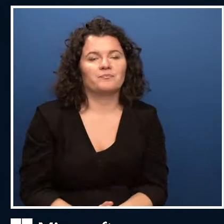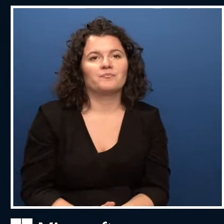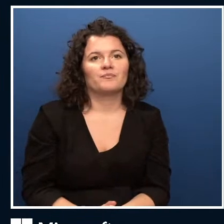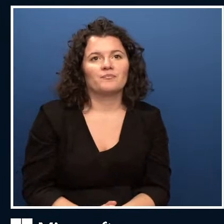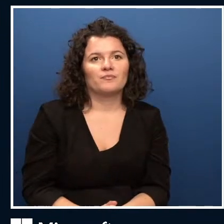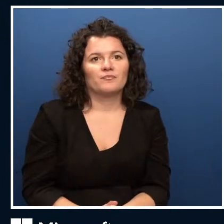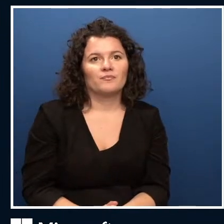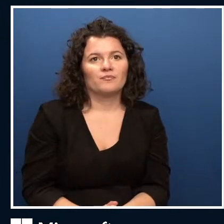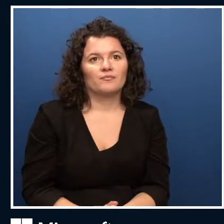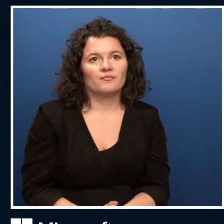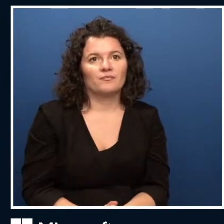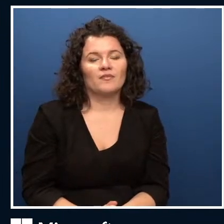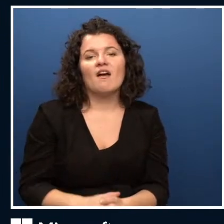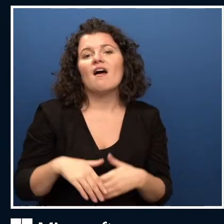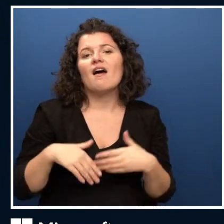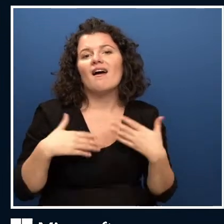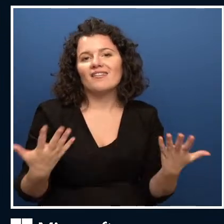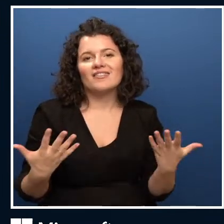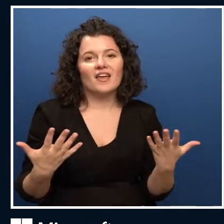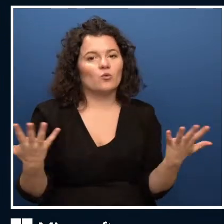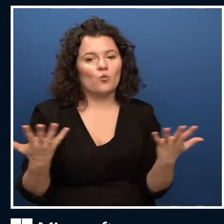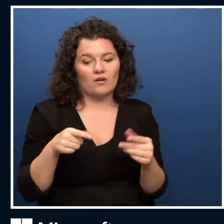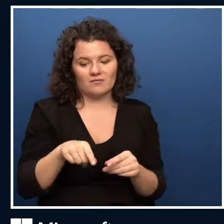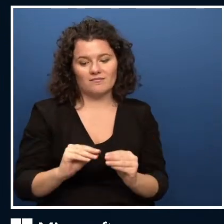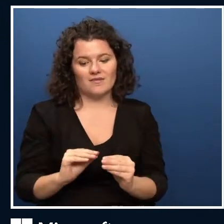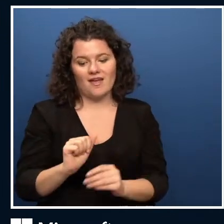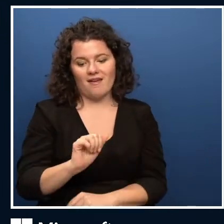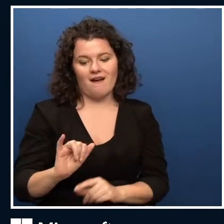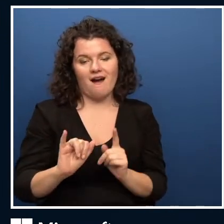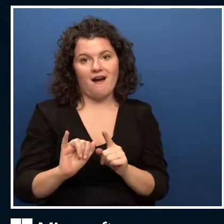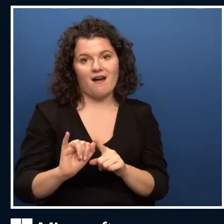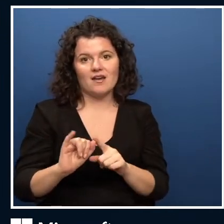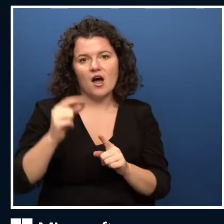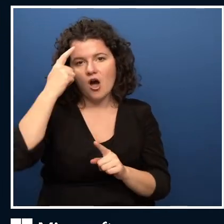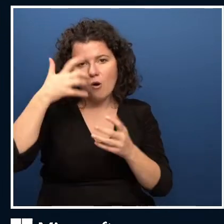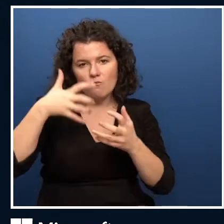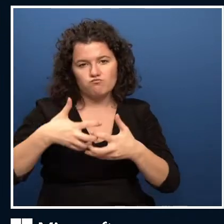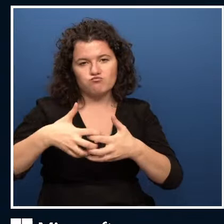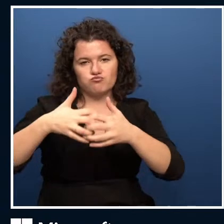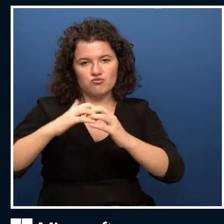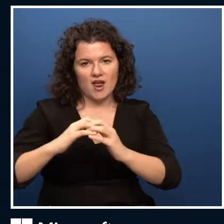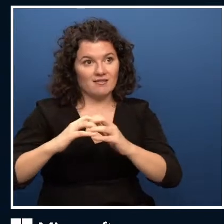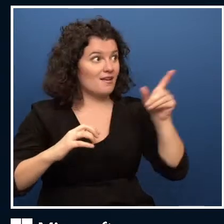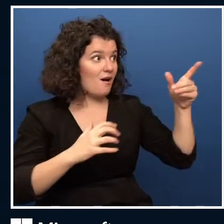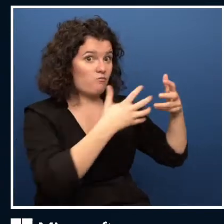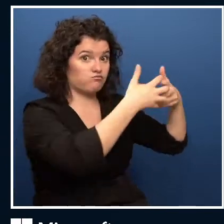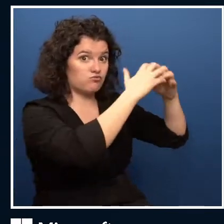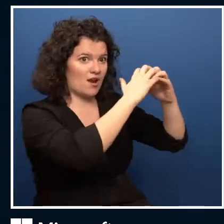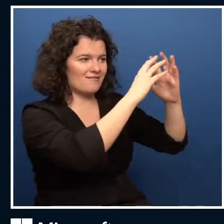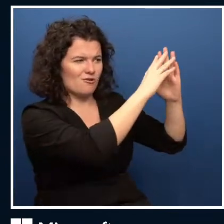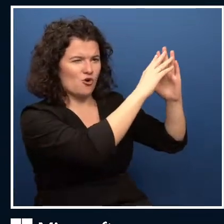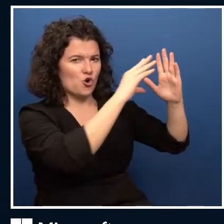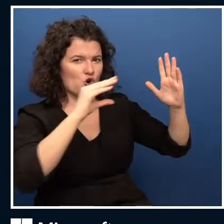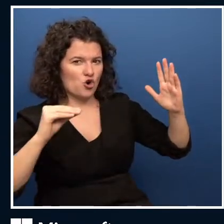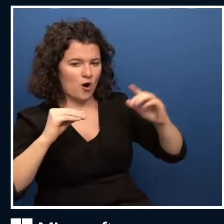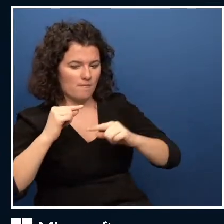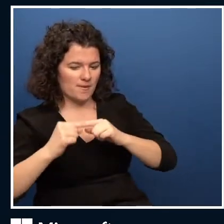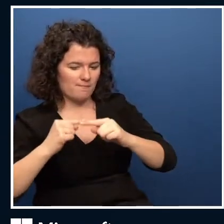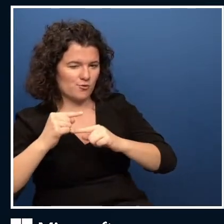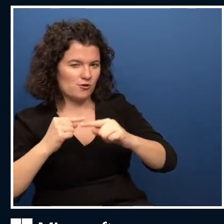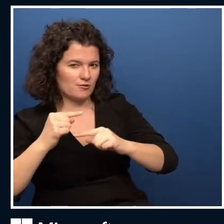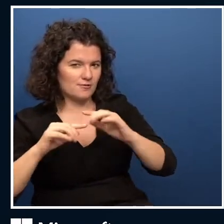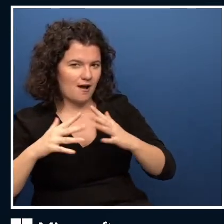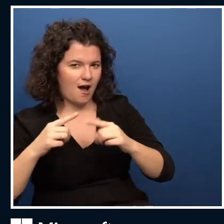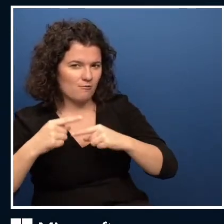to simulate brain processes, and of course some huge huge hardware